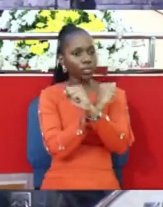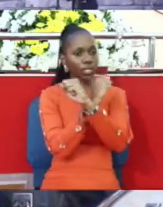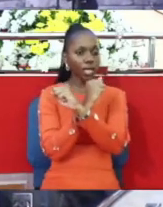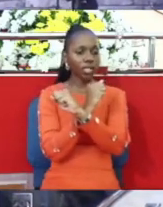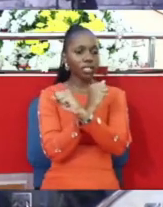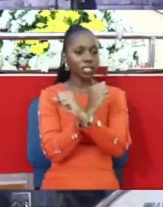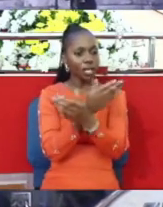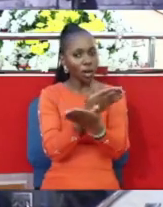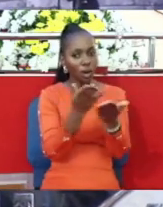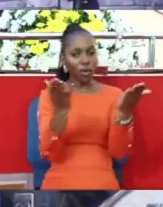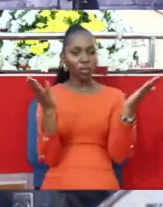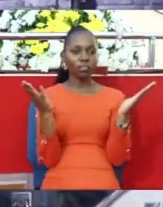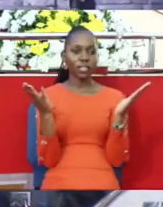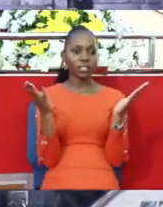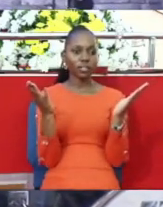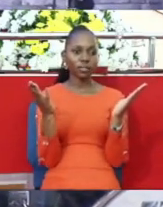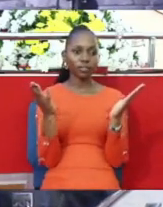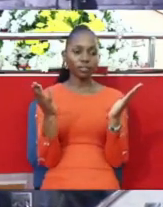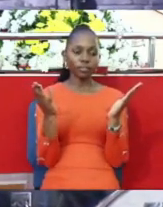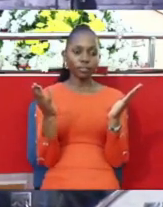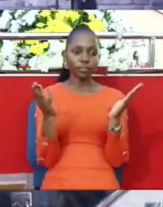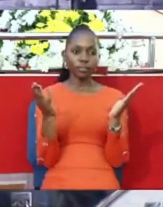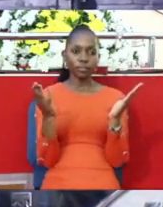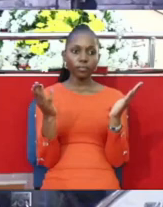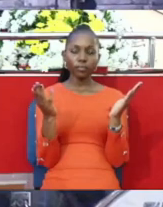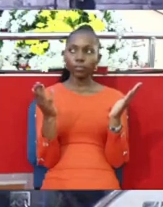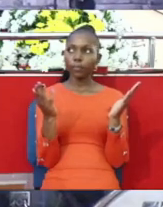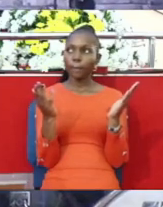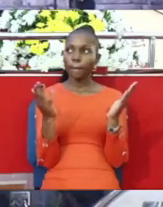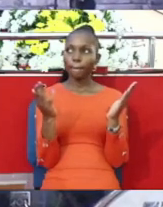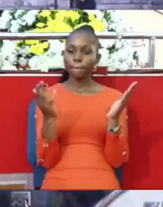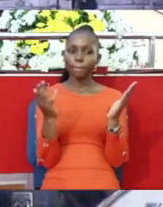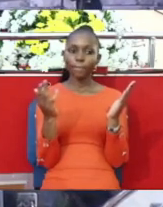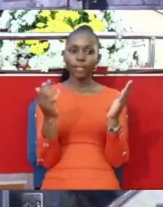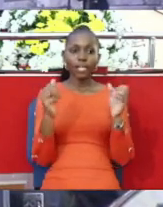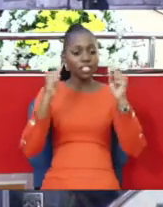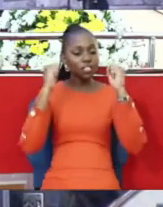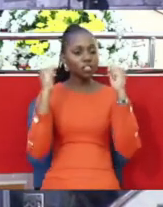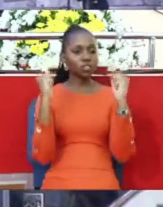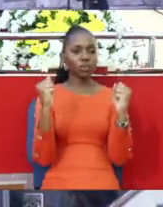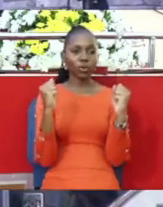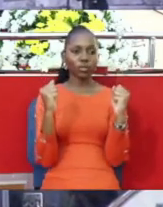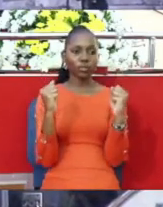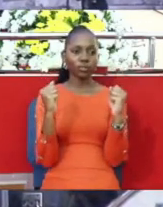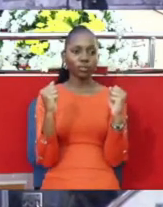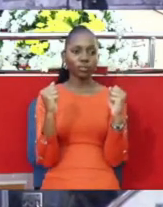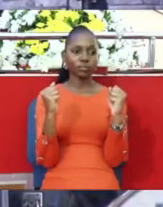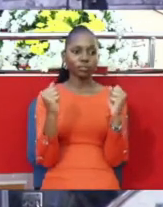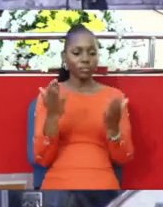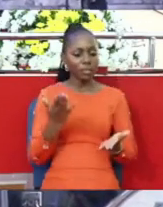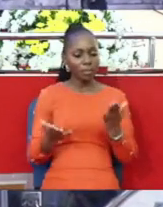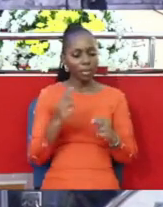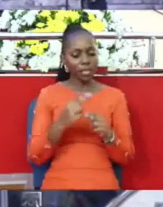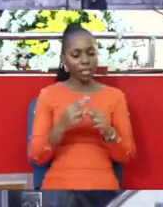uncompromising. Haiwezi adhiriwa. It is firm. May the name of the Lord be a